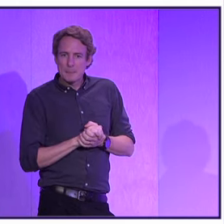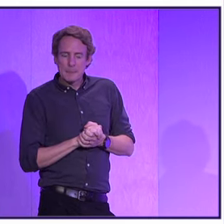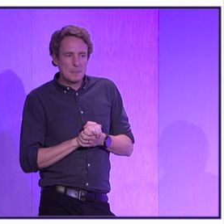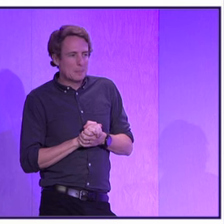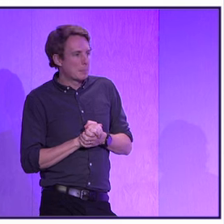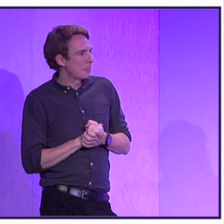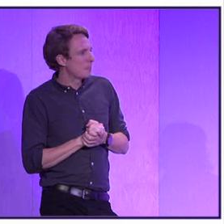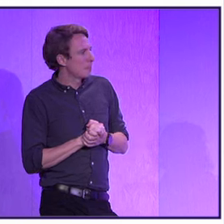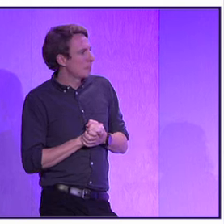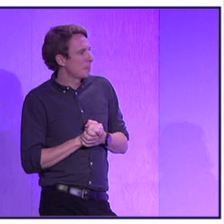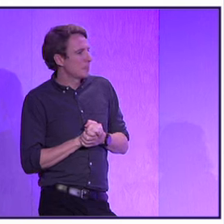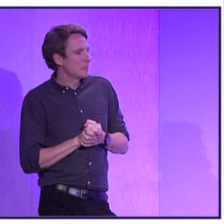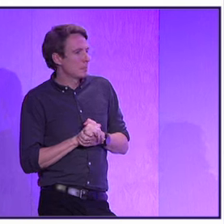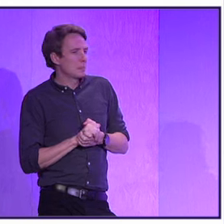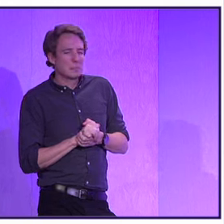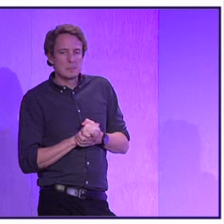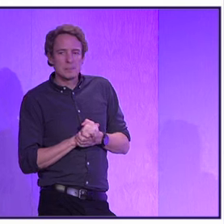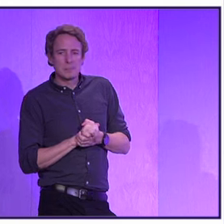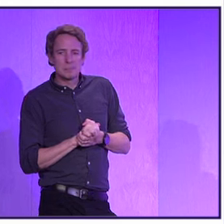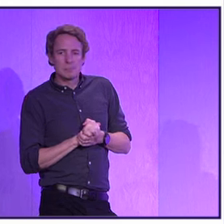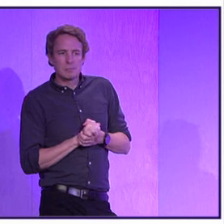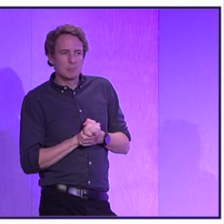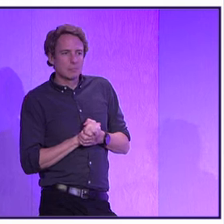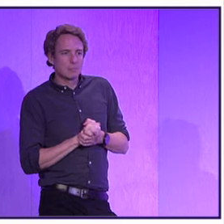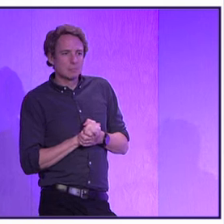that is, could be interesting.